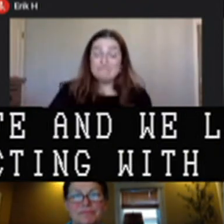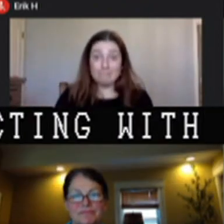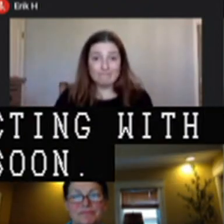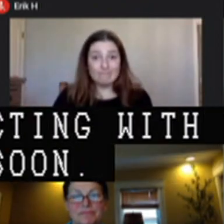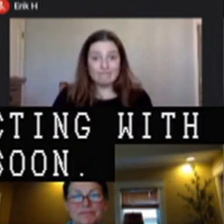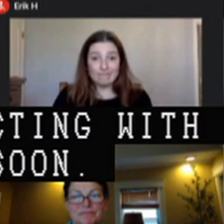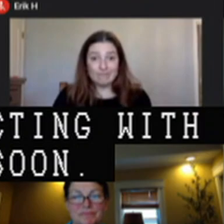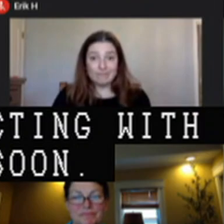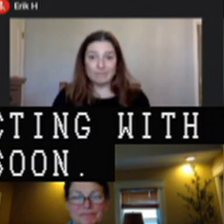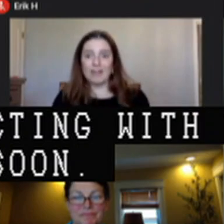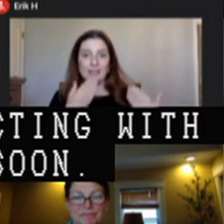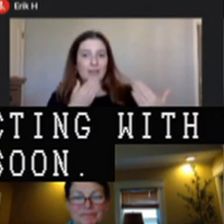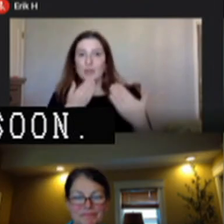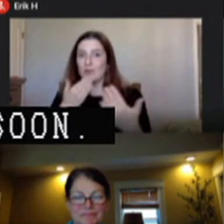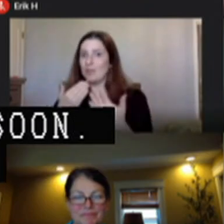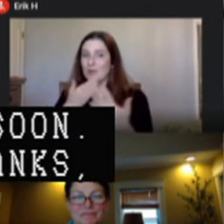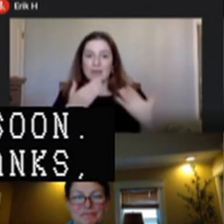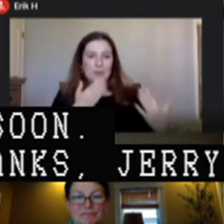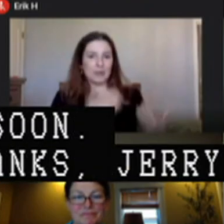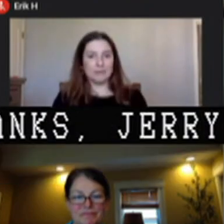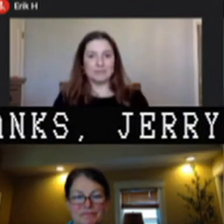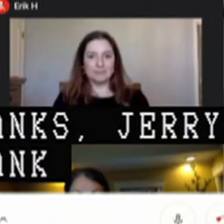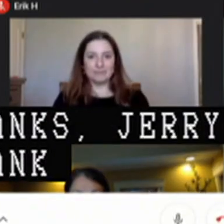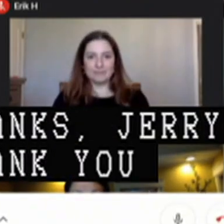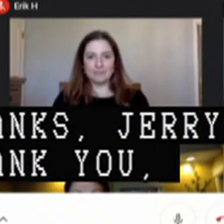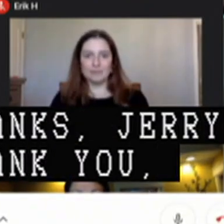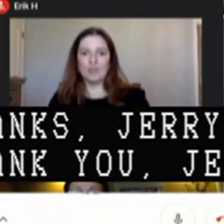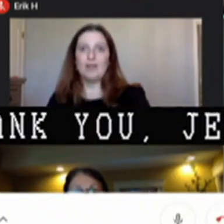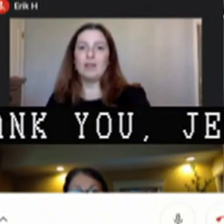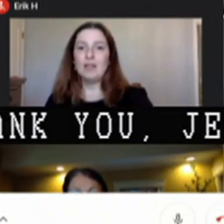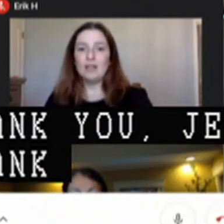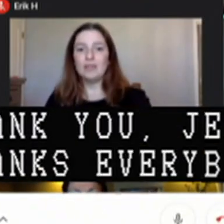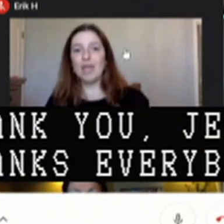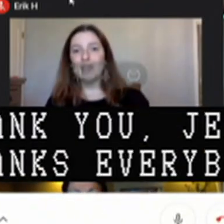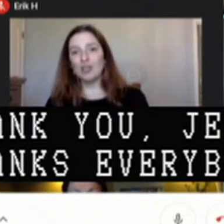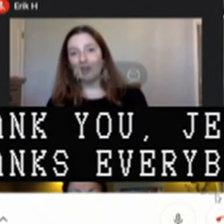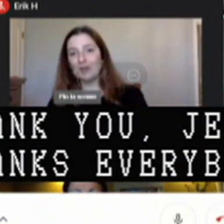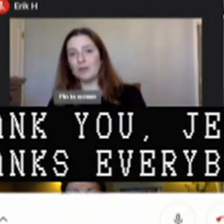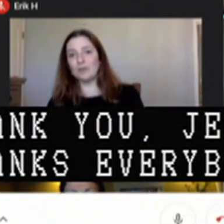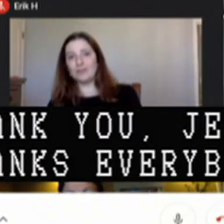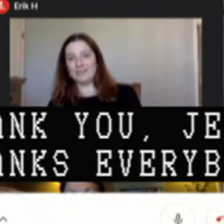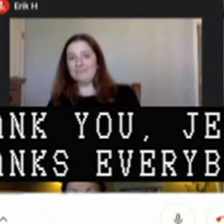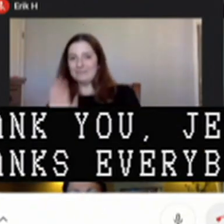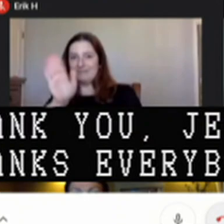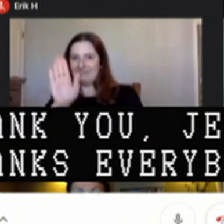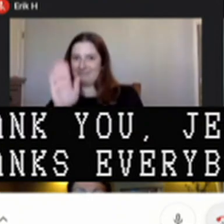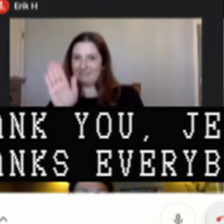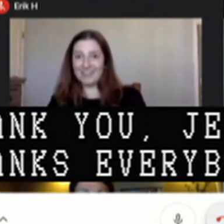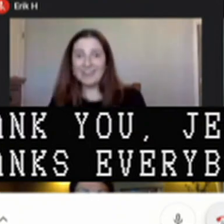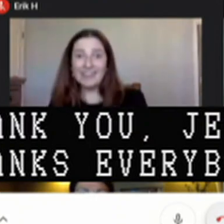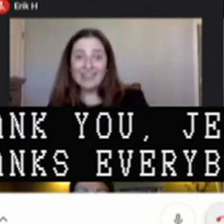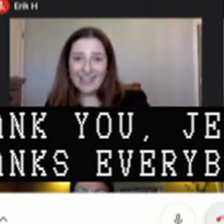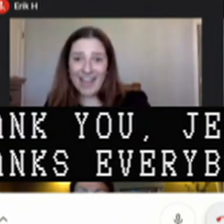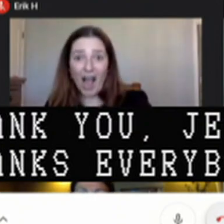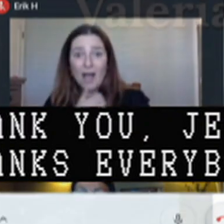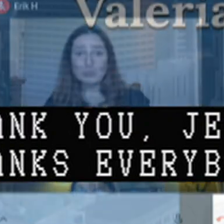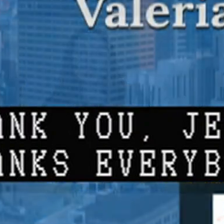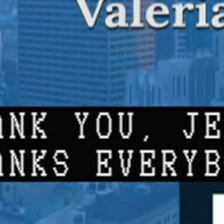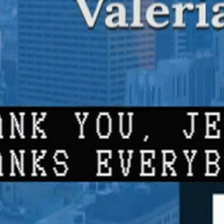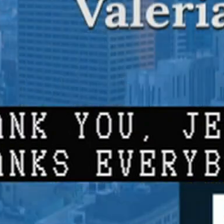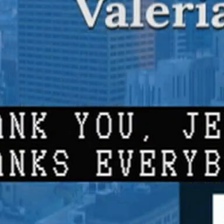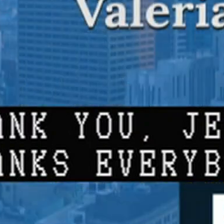Thanks, Jerry. Thank you. Good job. Thank you, Jerry. Thanks, everybody. Take care. Thanks. Thank Bye. you. Thank you. Bye. Stay strong.